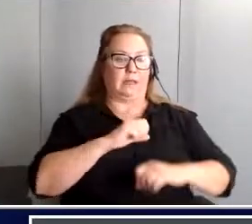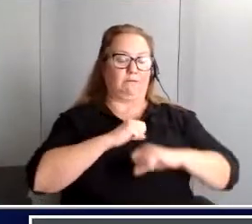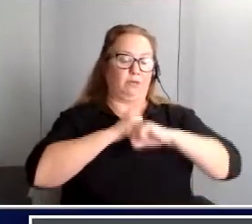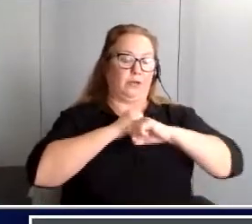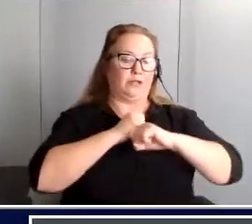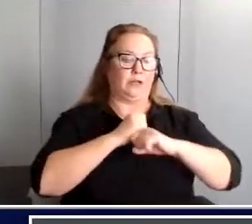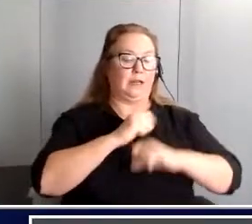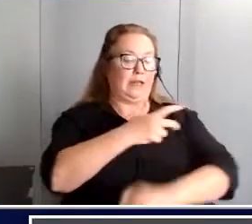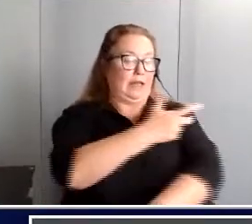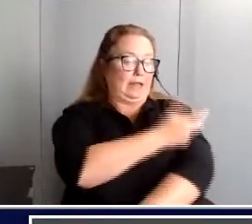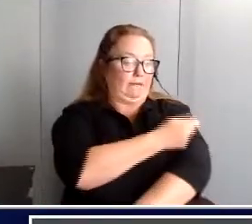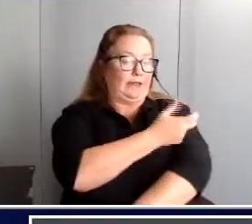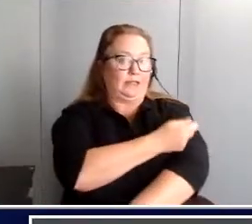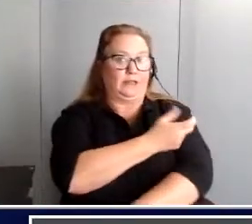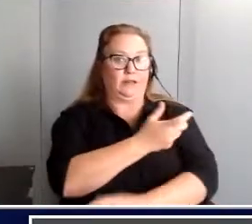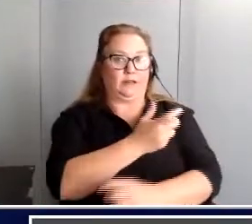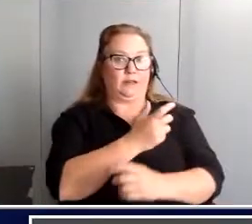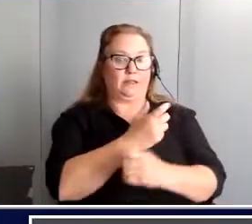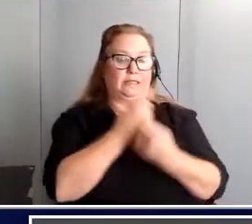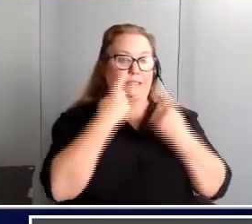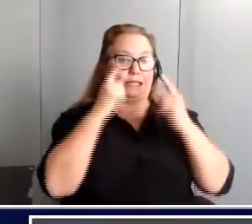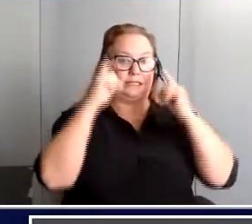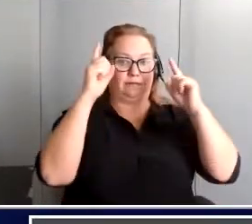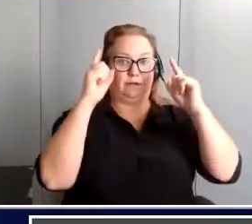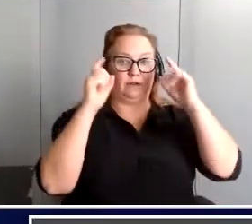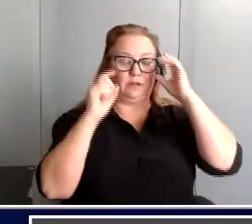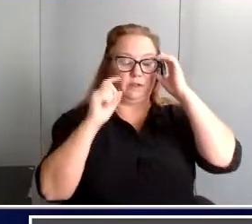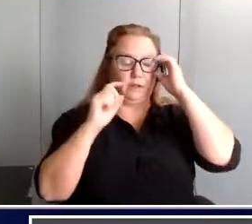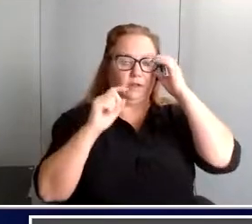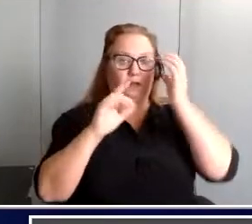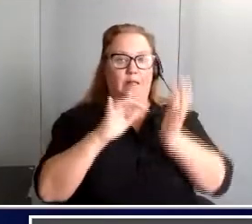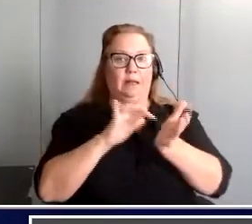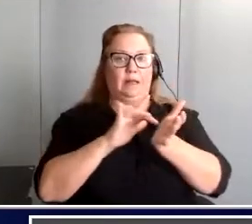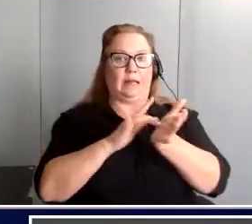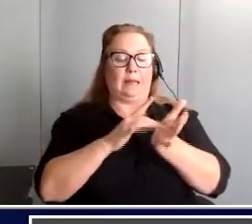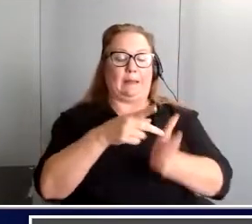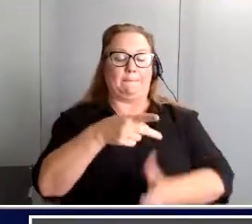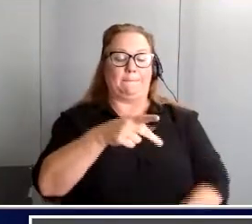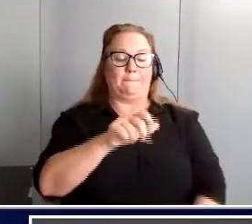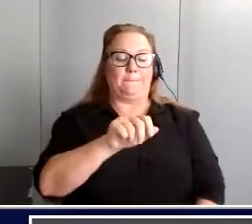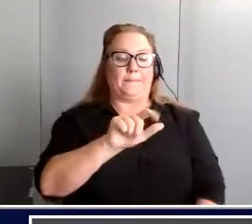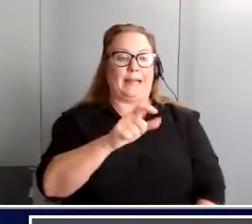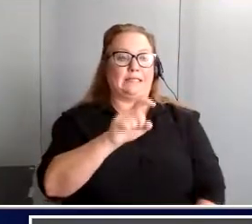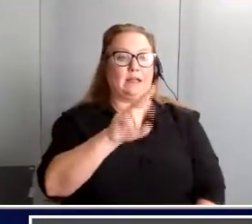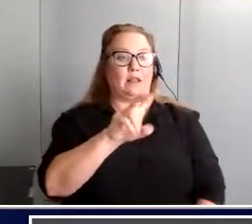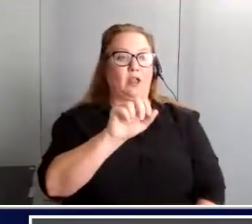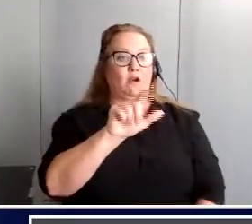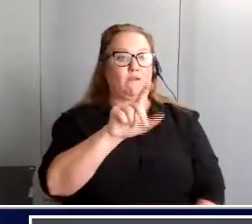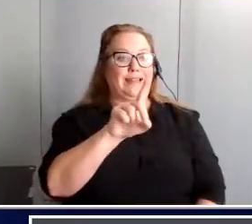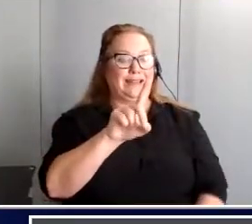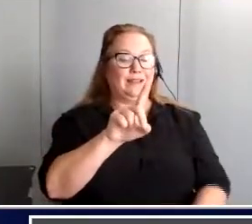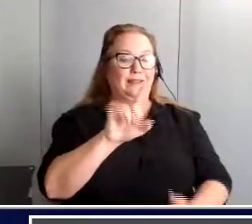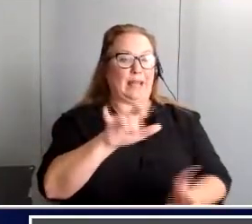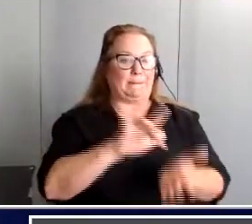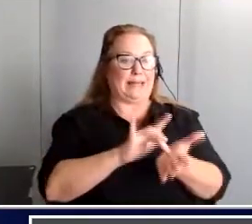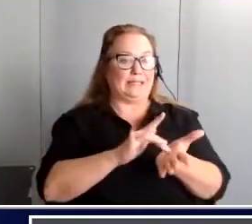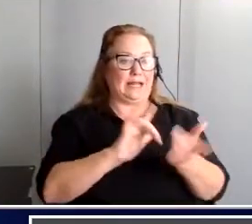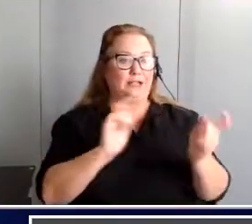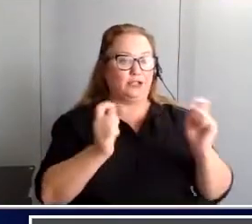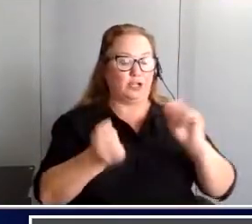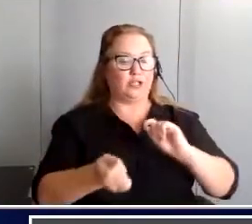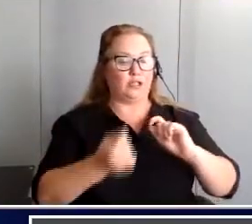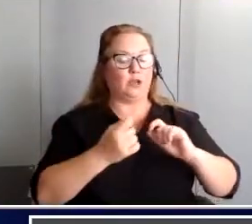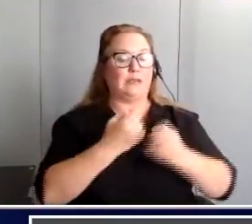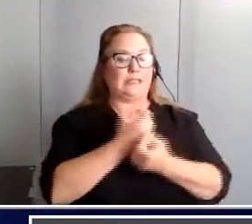is extraordinarily successful. And drugs like Paxlovid have changed the game. And so I think it's a safer time.